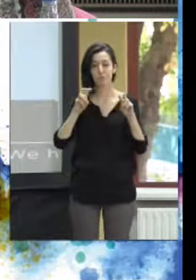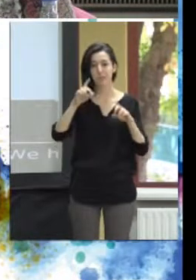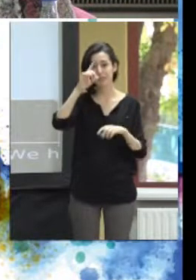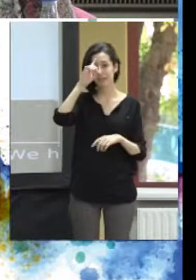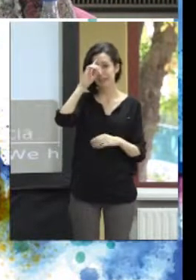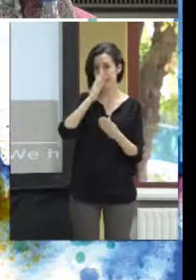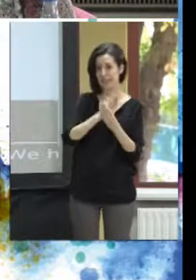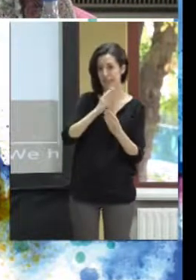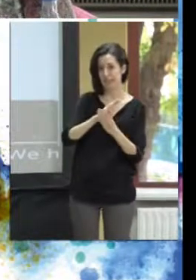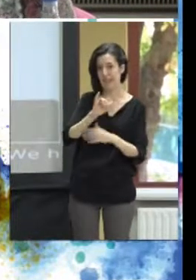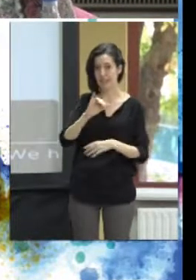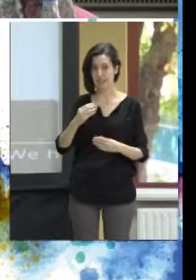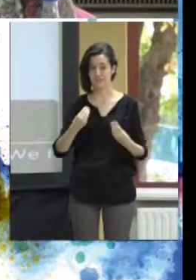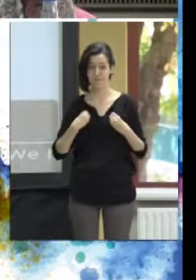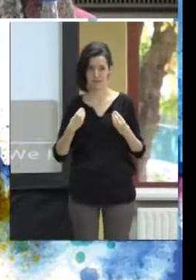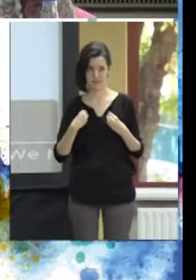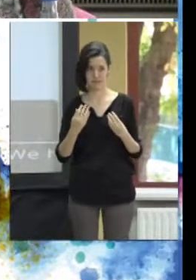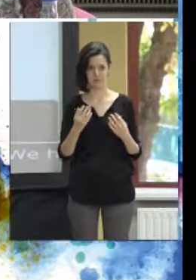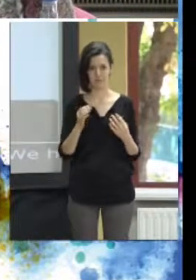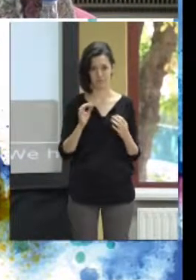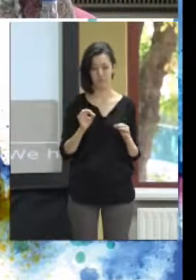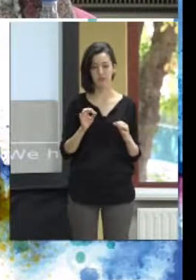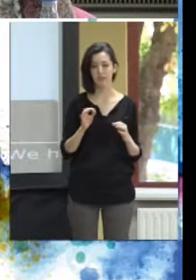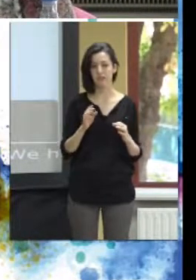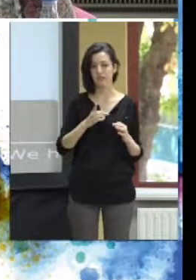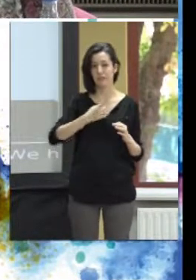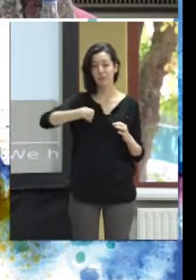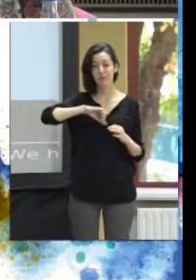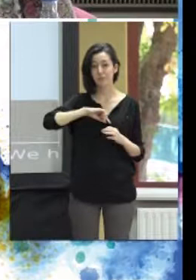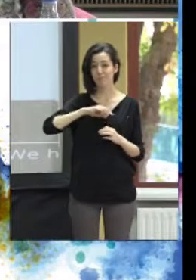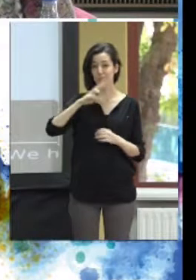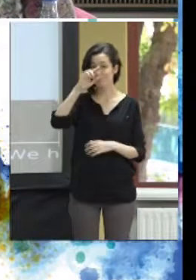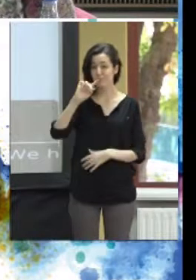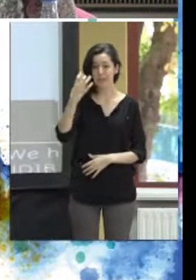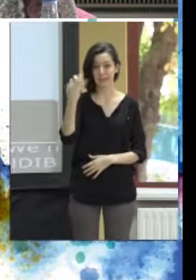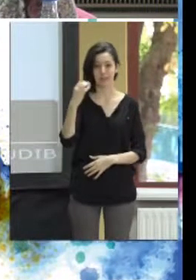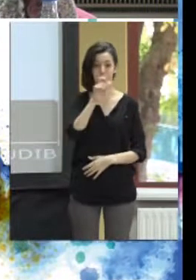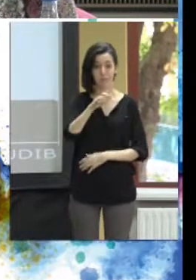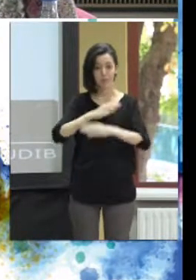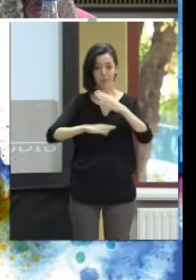because it creates employment. We're really concerned about